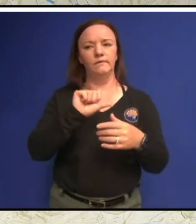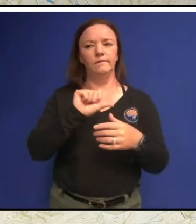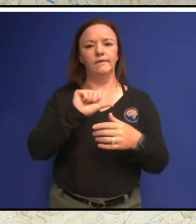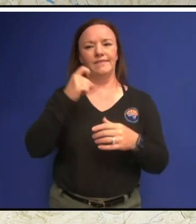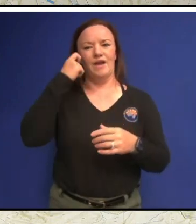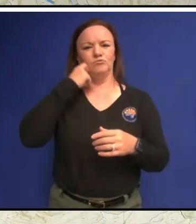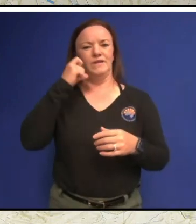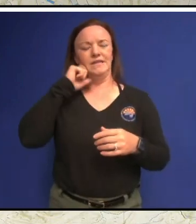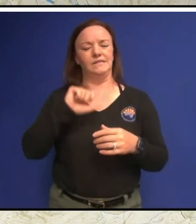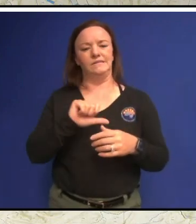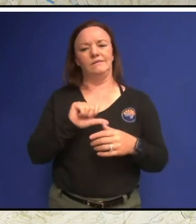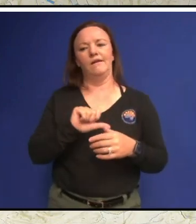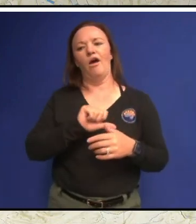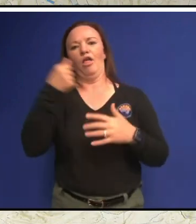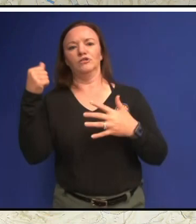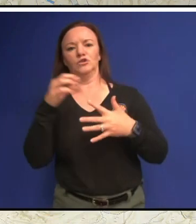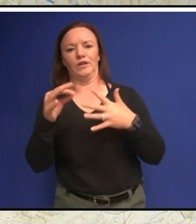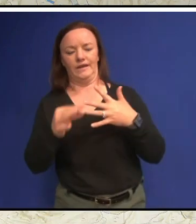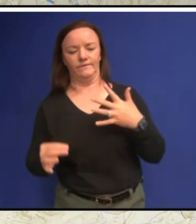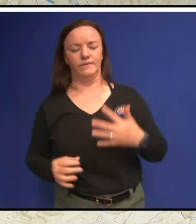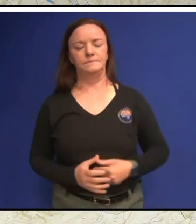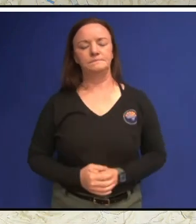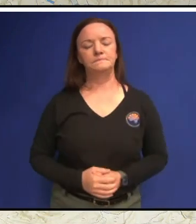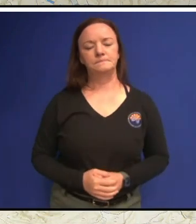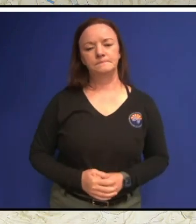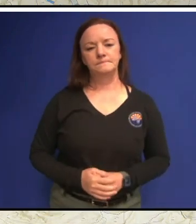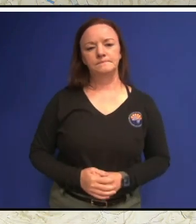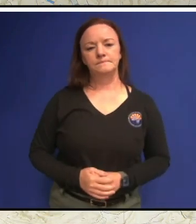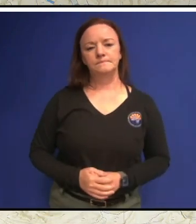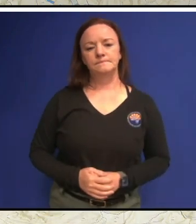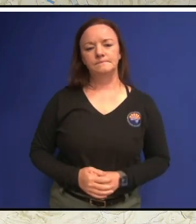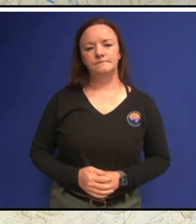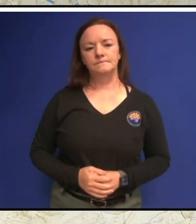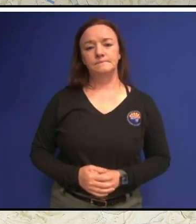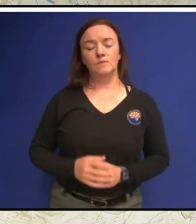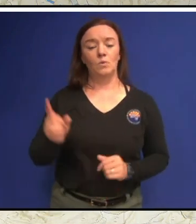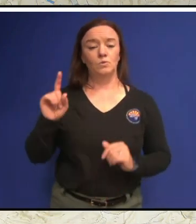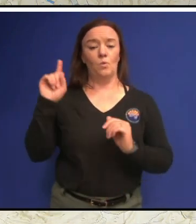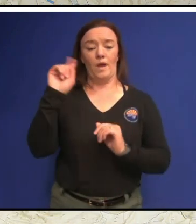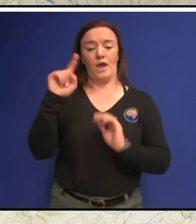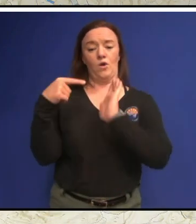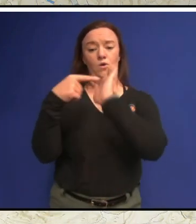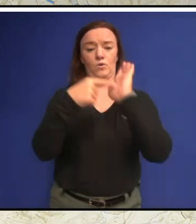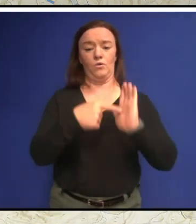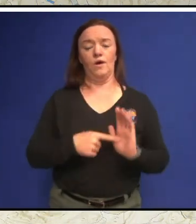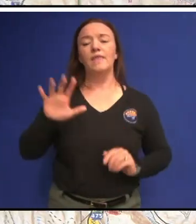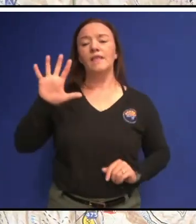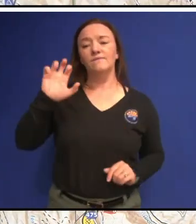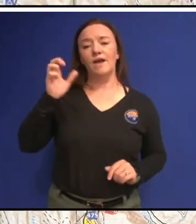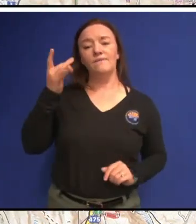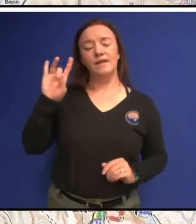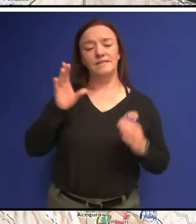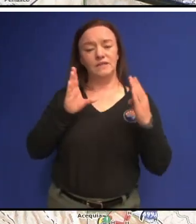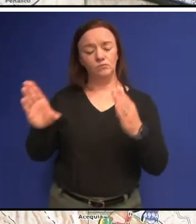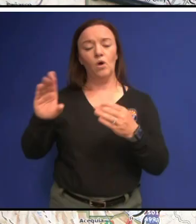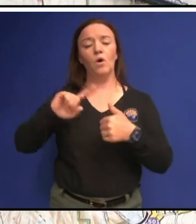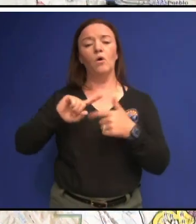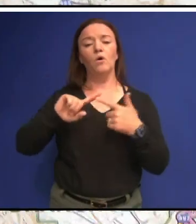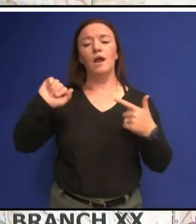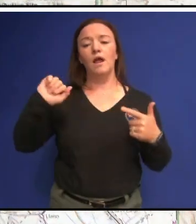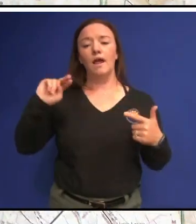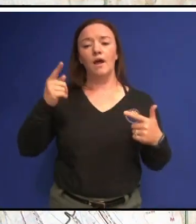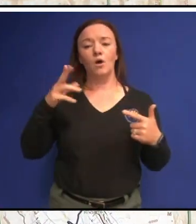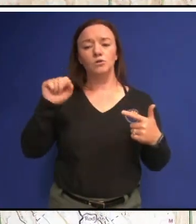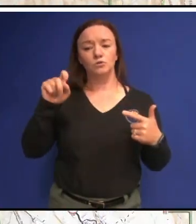recently. So to orient you, this is the 518 road. There's Angostura, and then Penasco's out